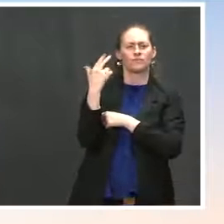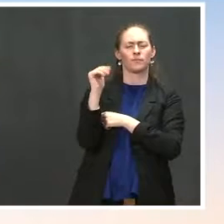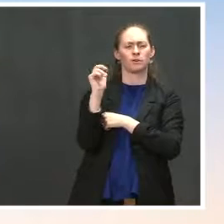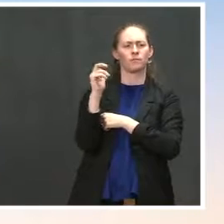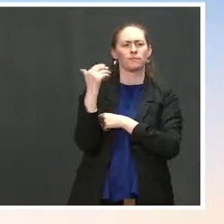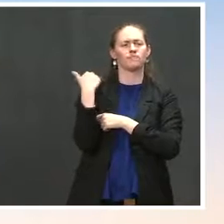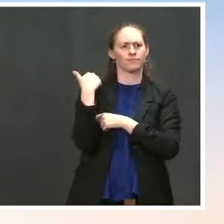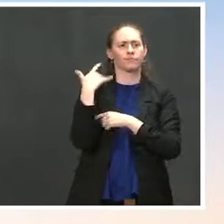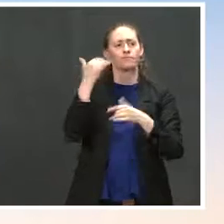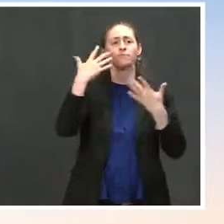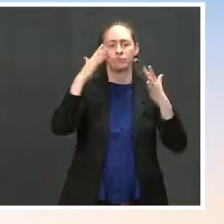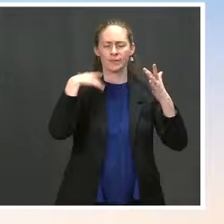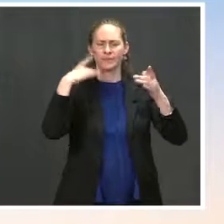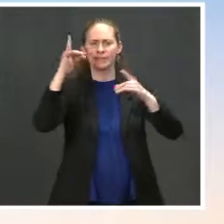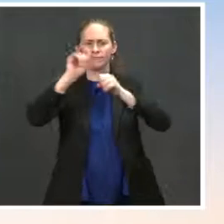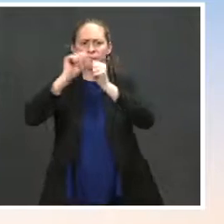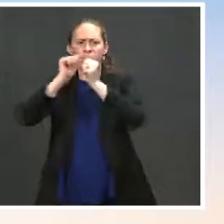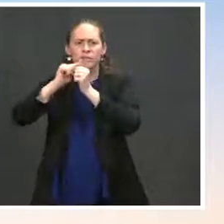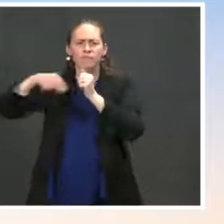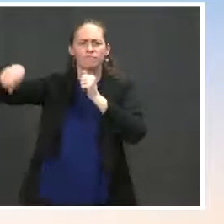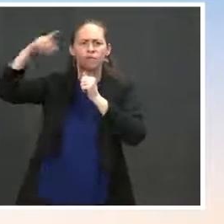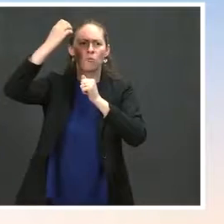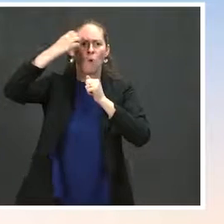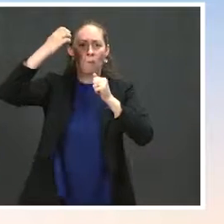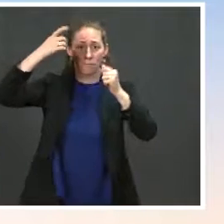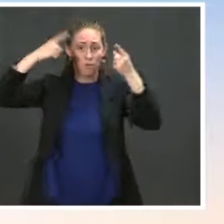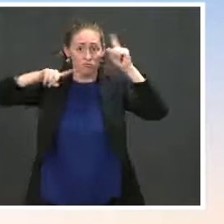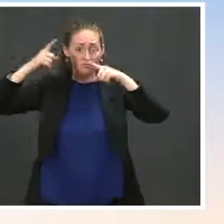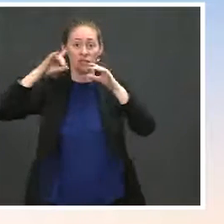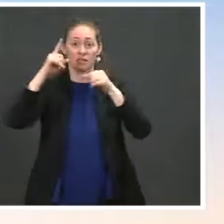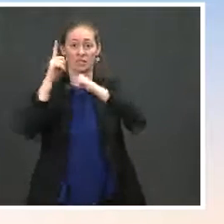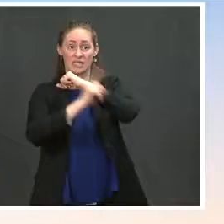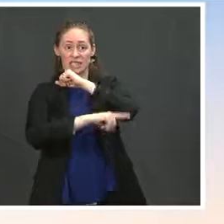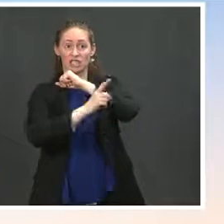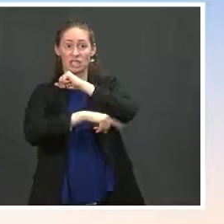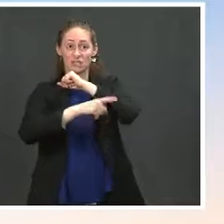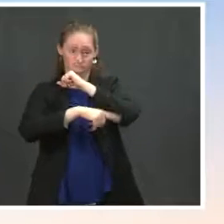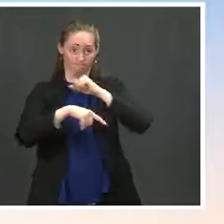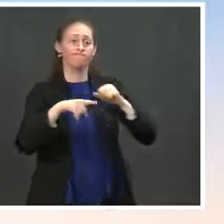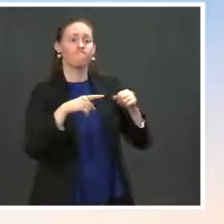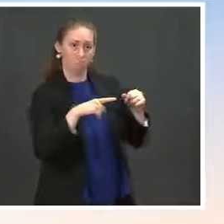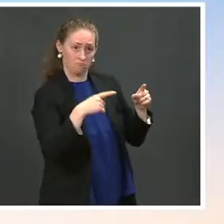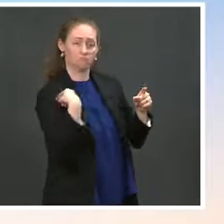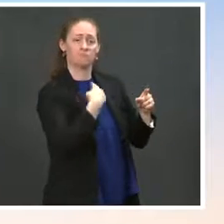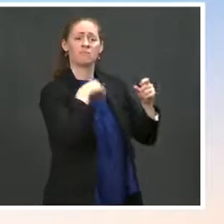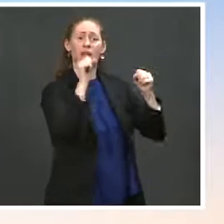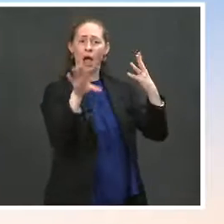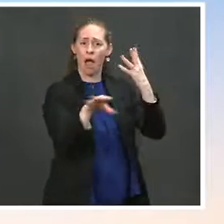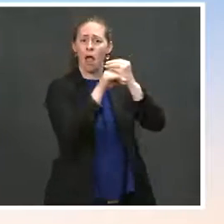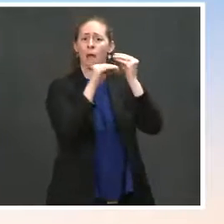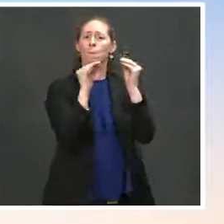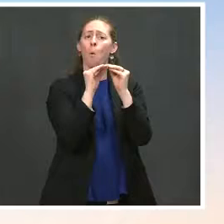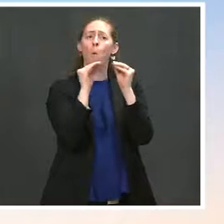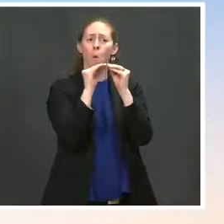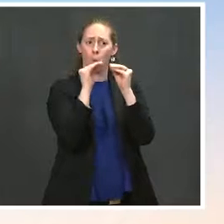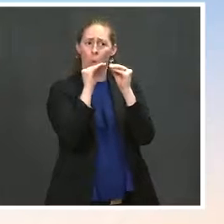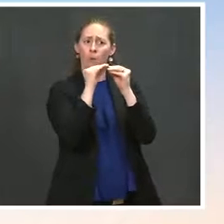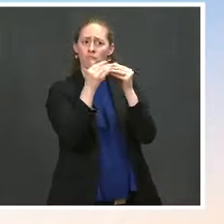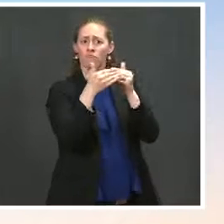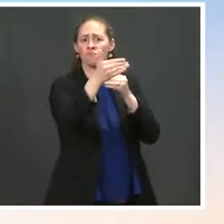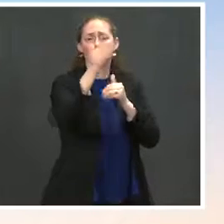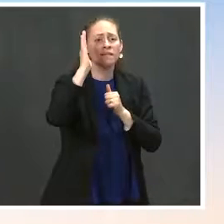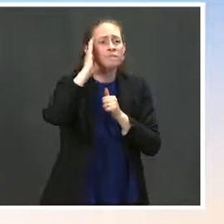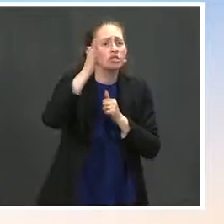with the Europeans, a number of sanctions. We obviously reserve the right to issue additional sanctions in the future. The executive order the president